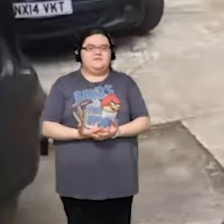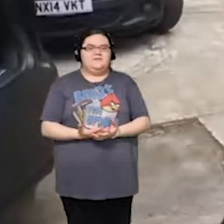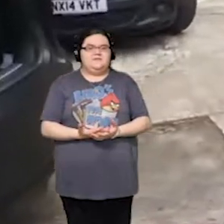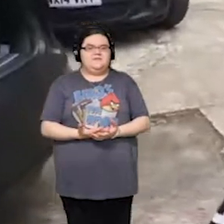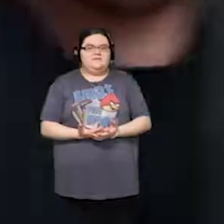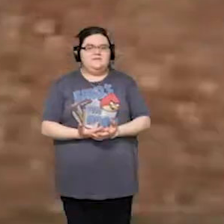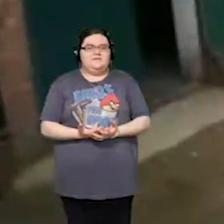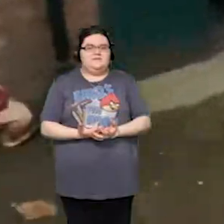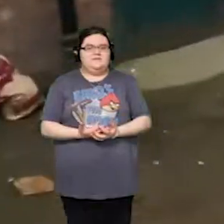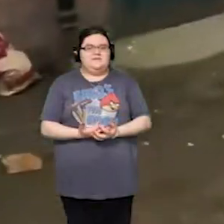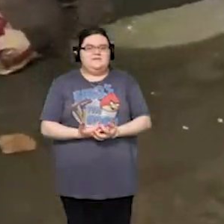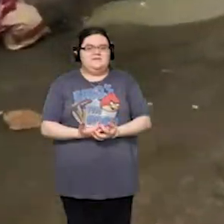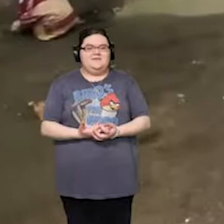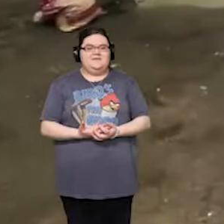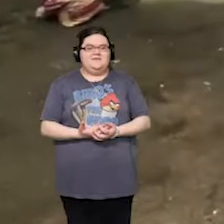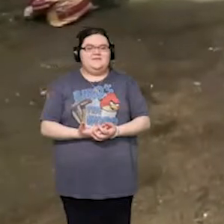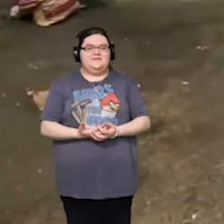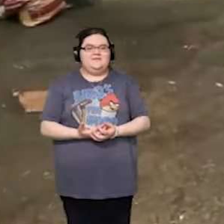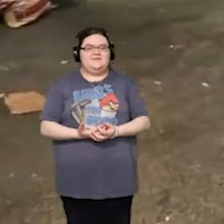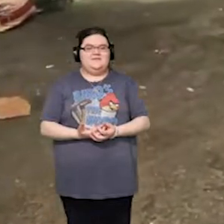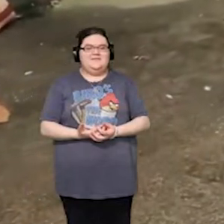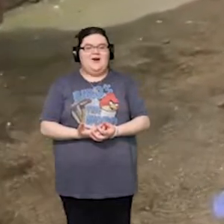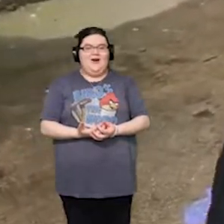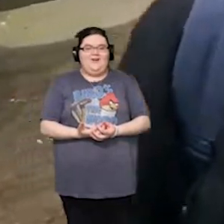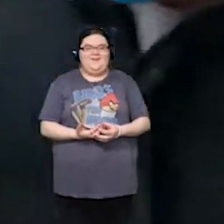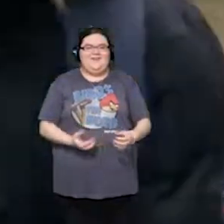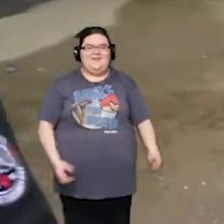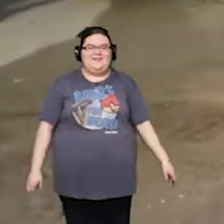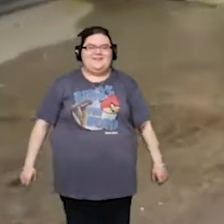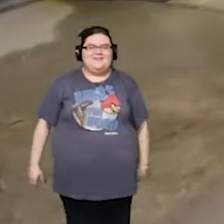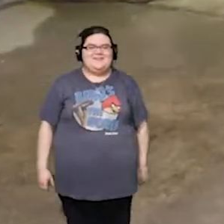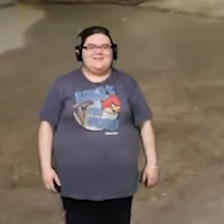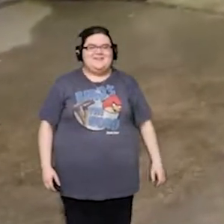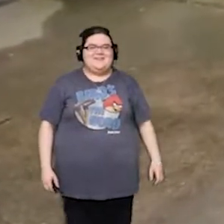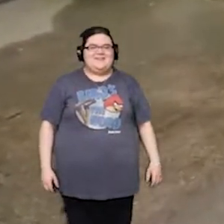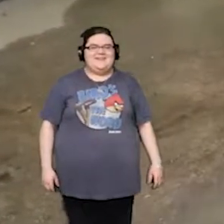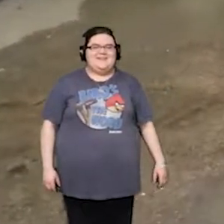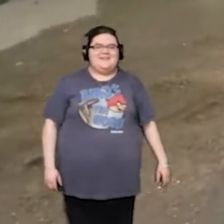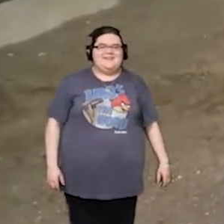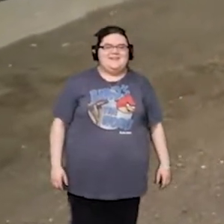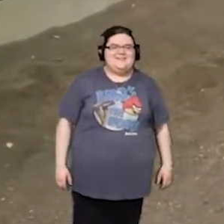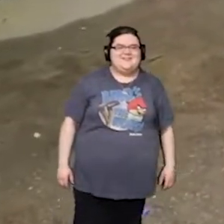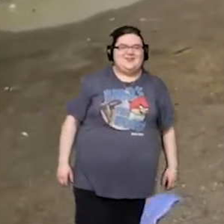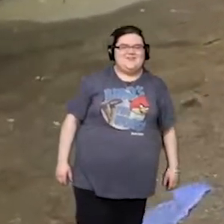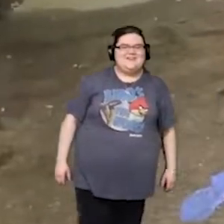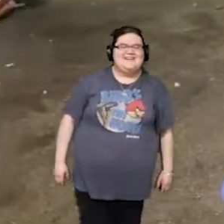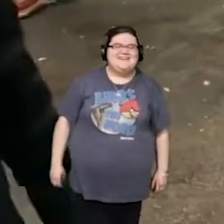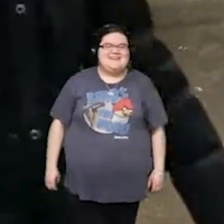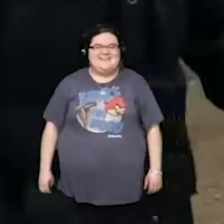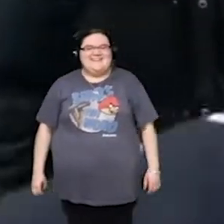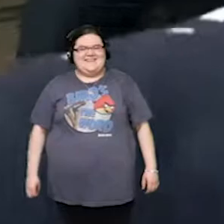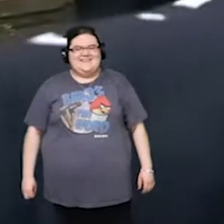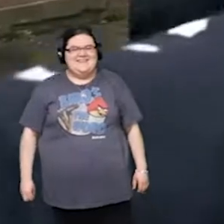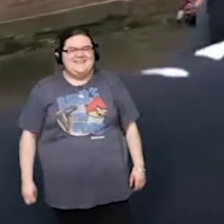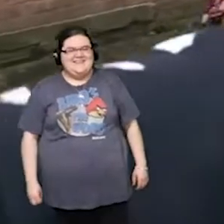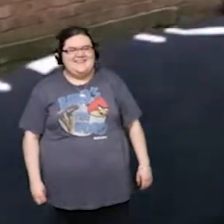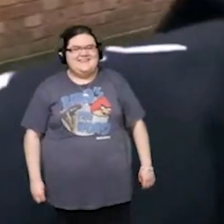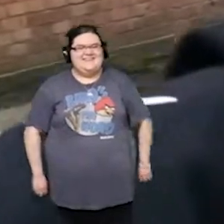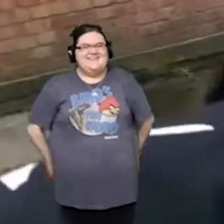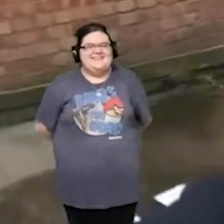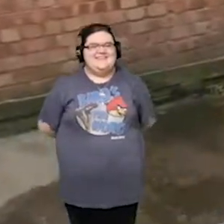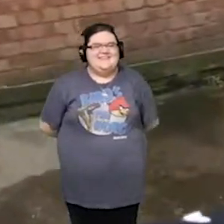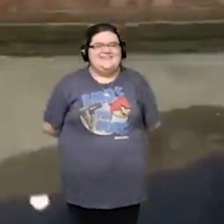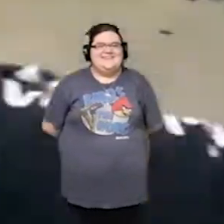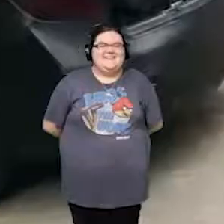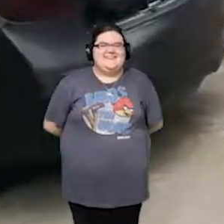Jay. False. What's your name? Lawrence. Lawrence. They know you. I know me, Tom. The barber. This is my barber, Tom.